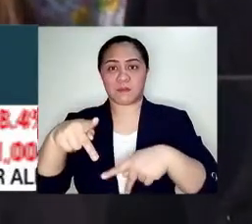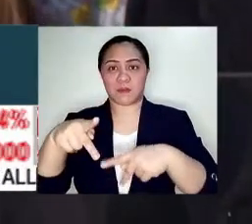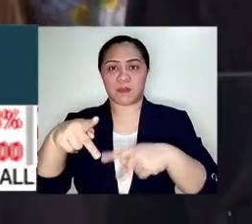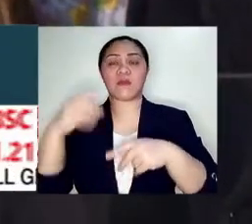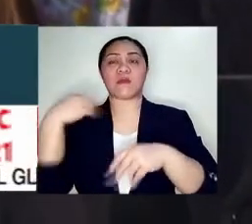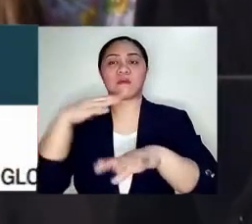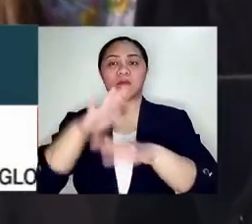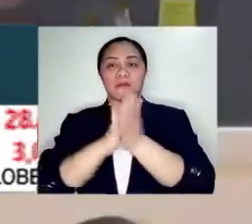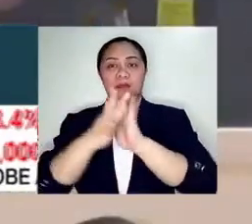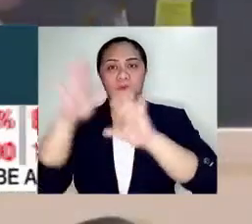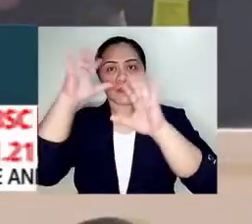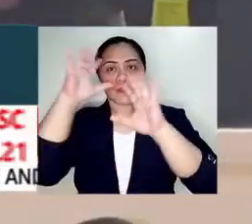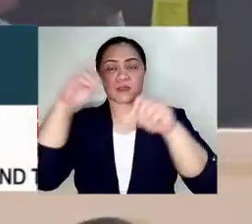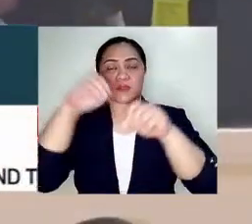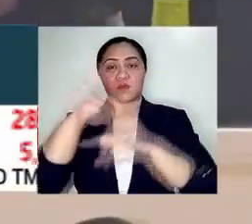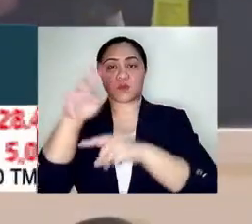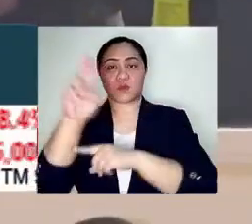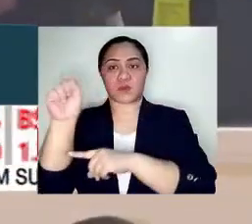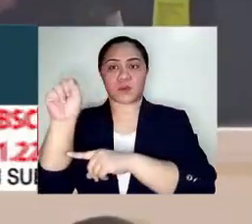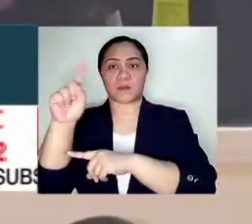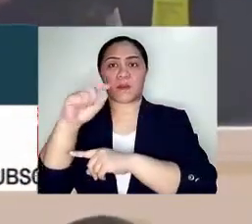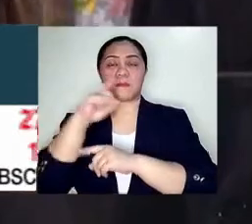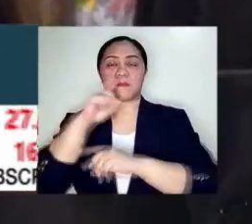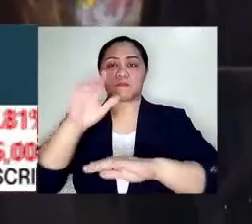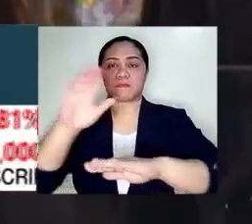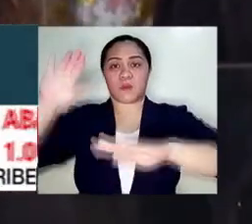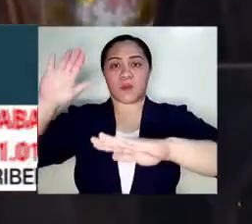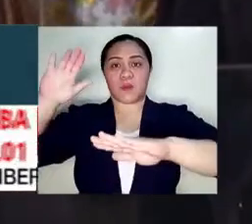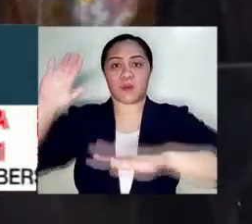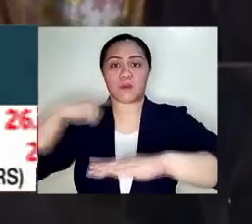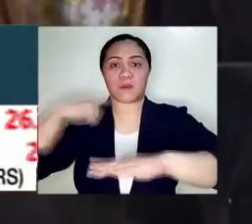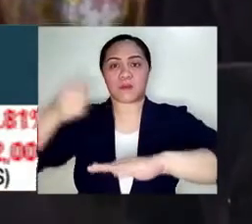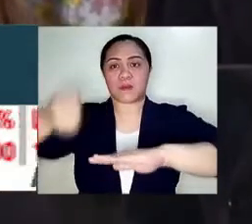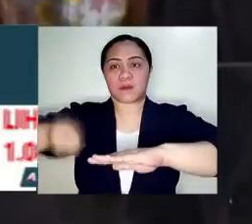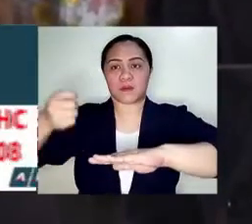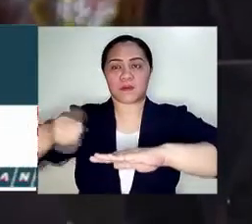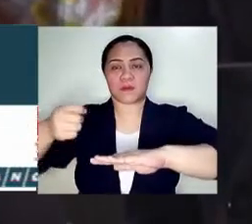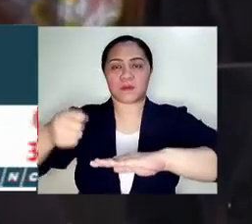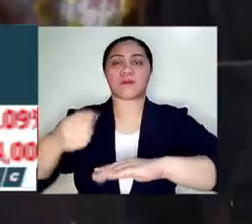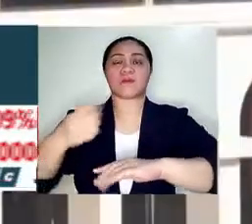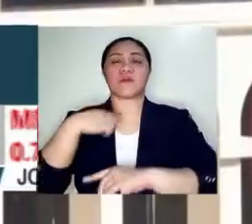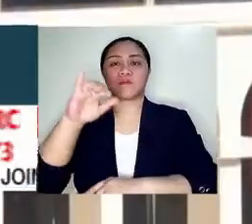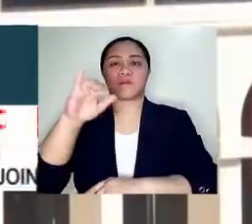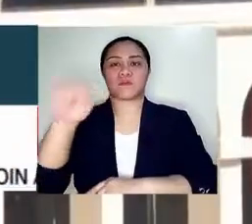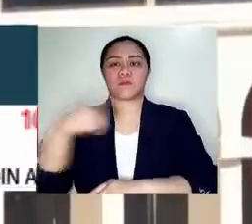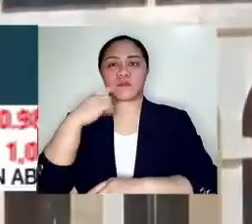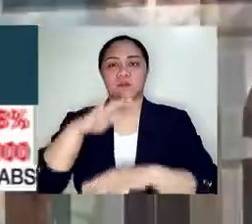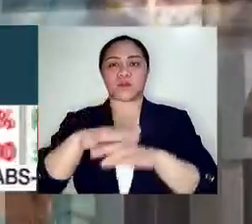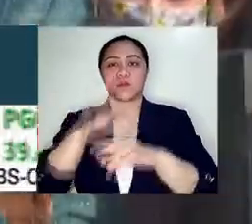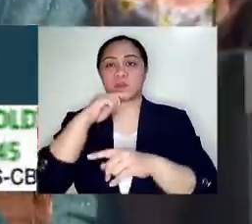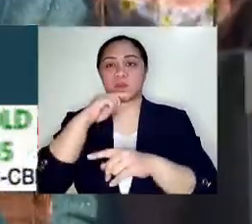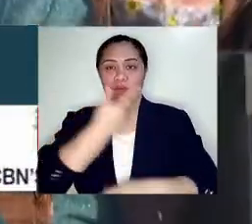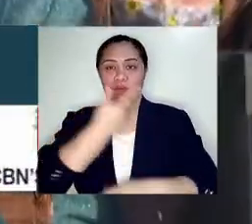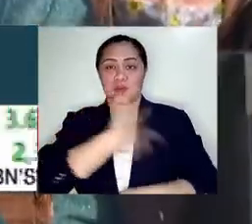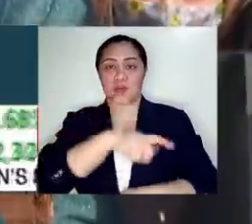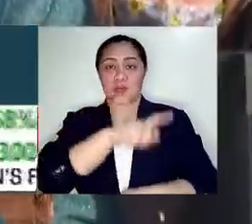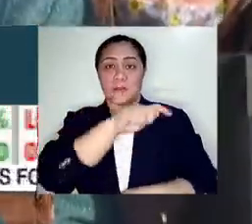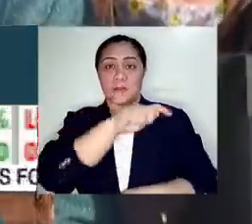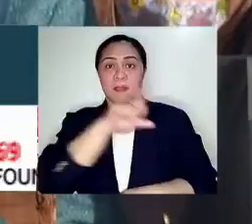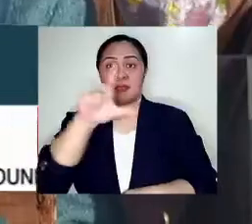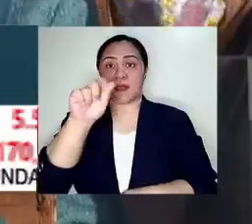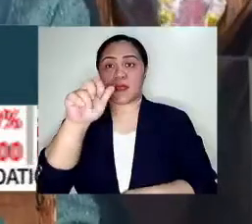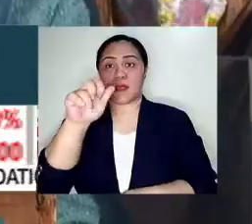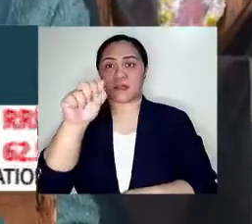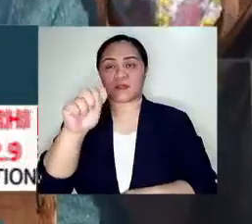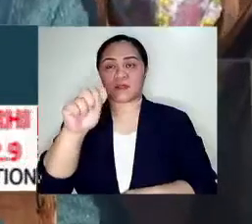was sworn in by Supreme Court Associate Justice Sonia Sotomayor, the first Hispanic and Latina member of the court. I, Joseph Robinette